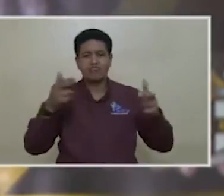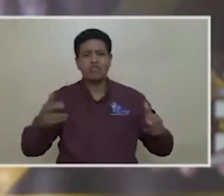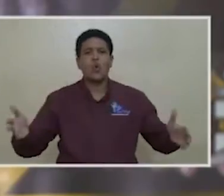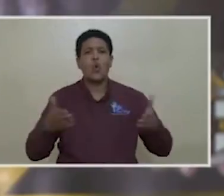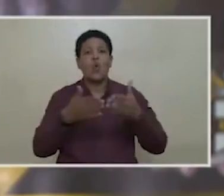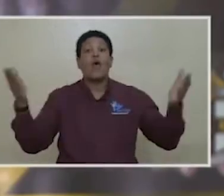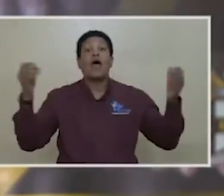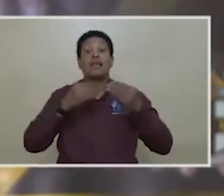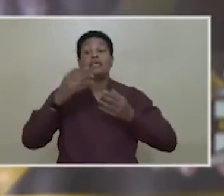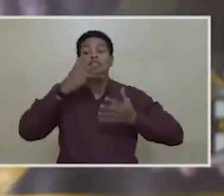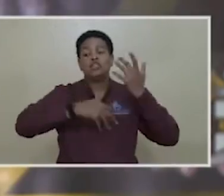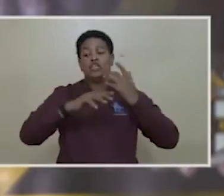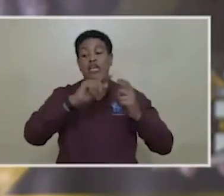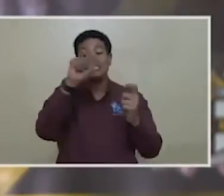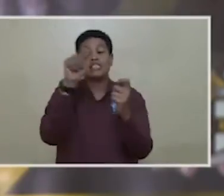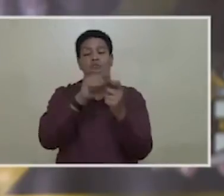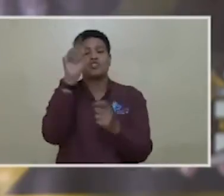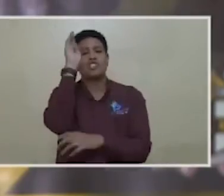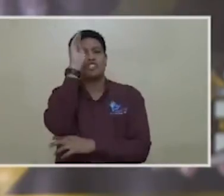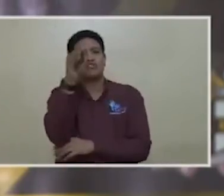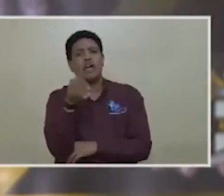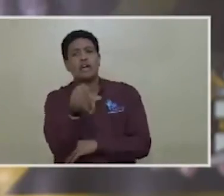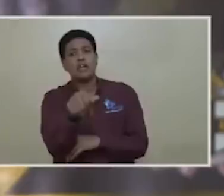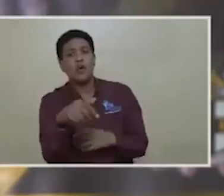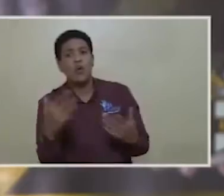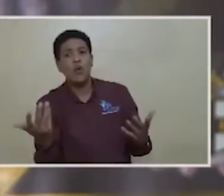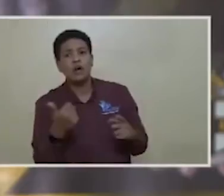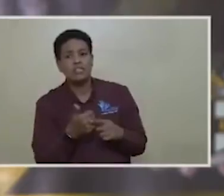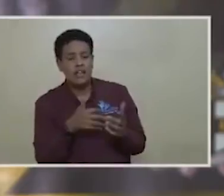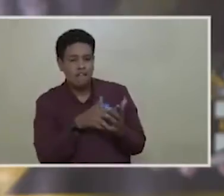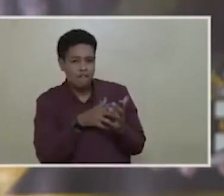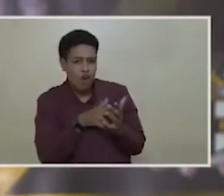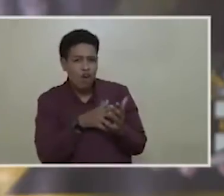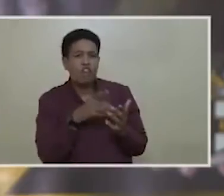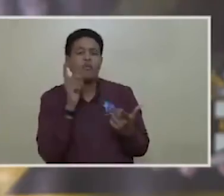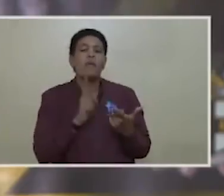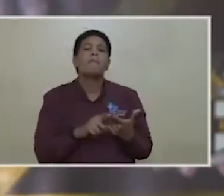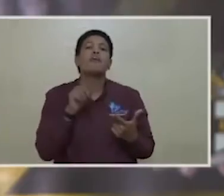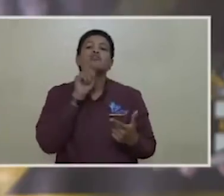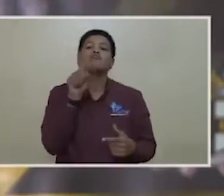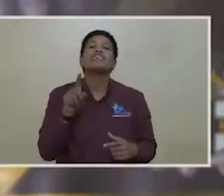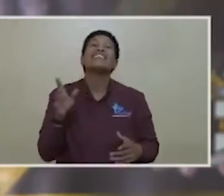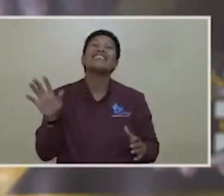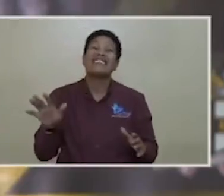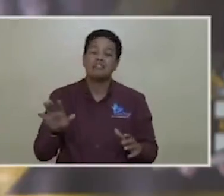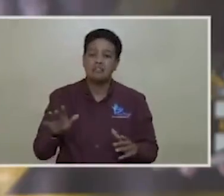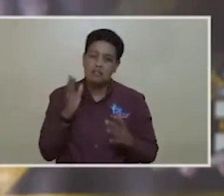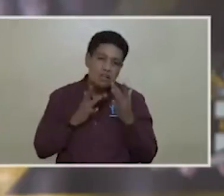in particular to direct it to the vulnerable and the indigent.